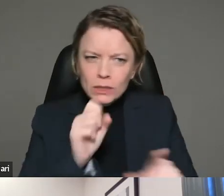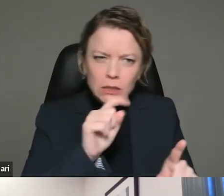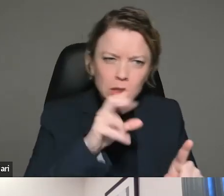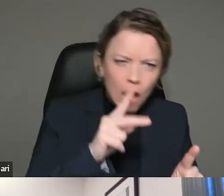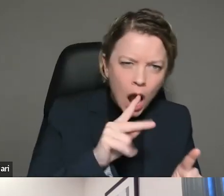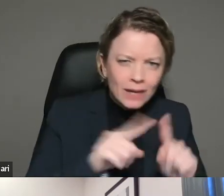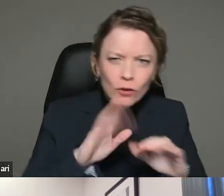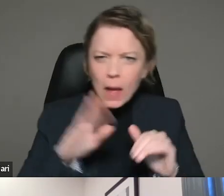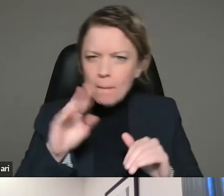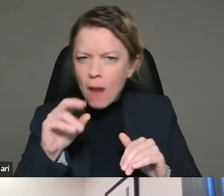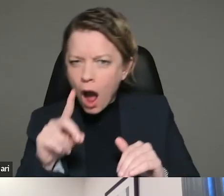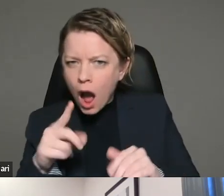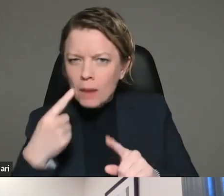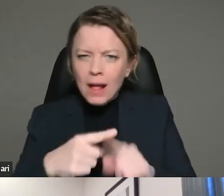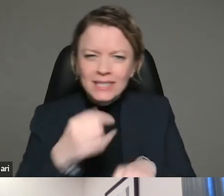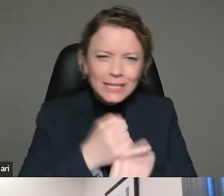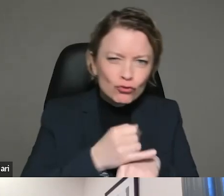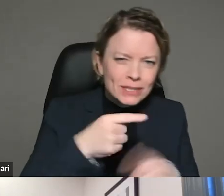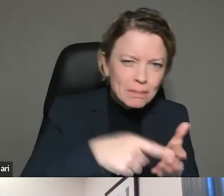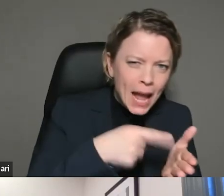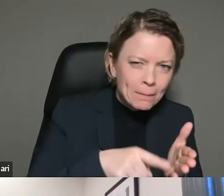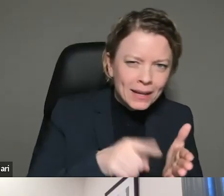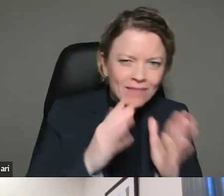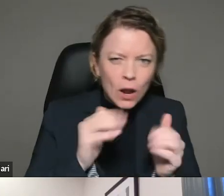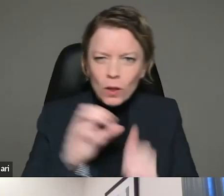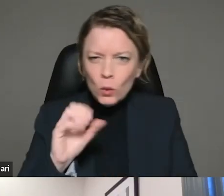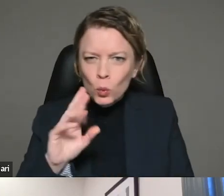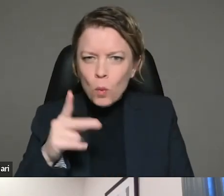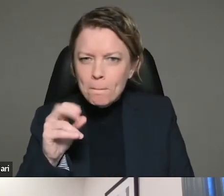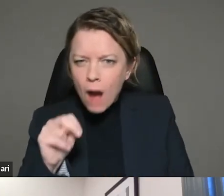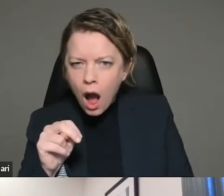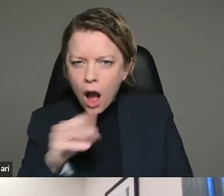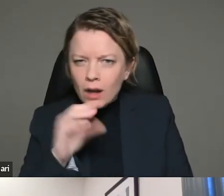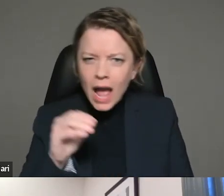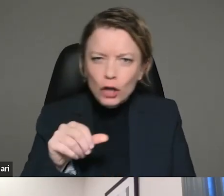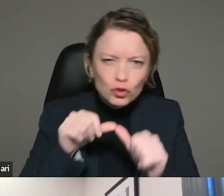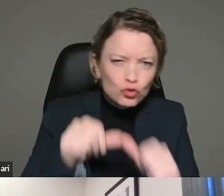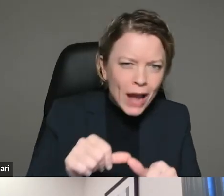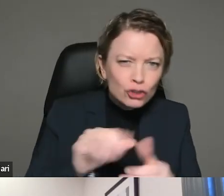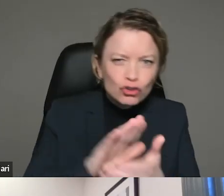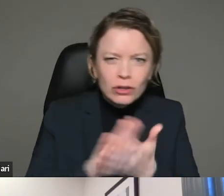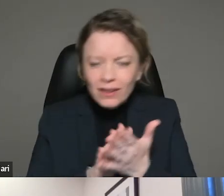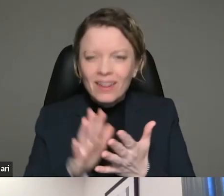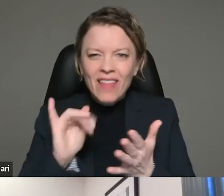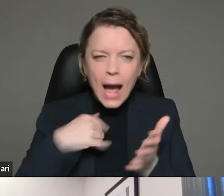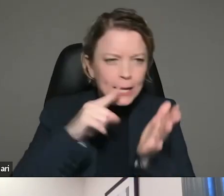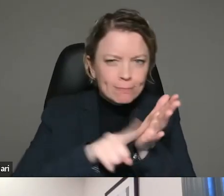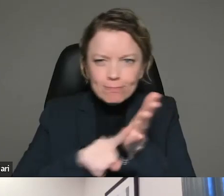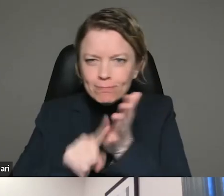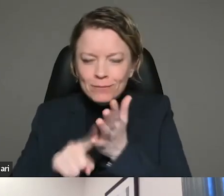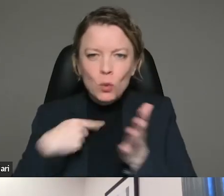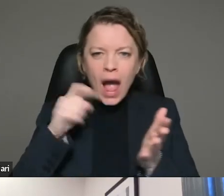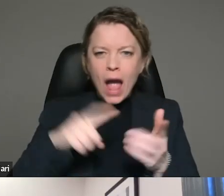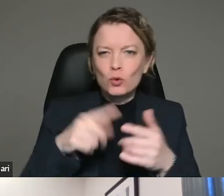and an interest payment and a coupon and, you know, duration of things and all of that. So there was a lot of playing catch